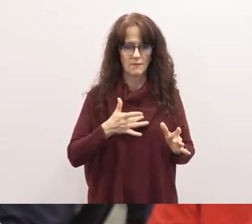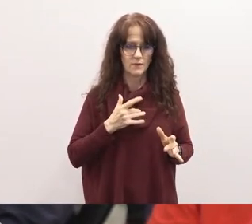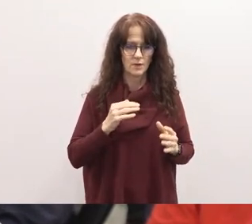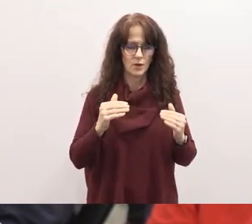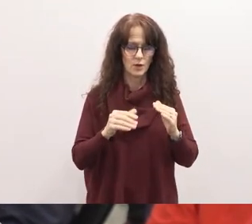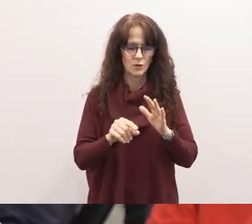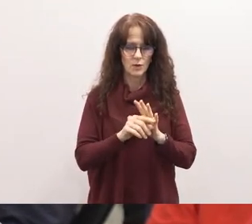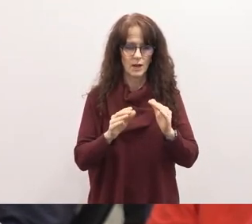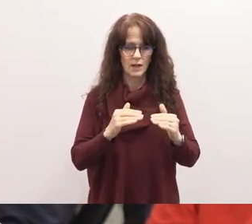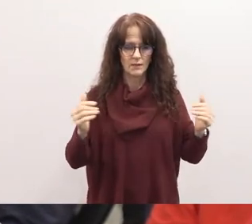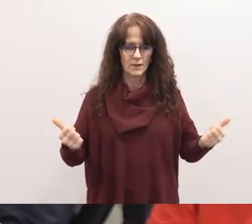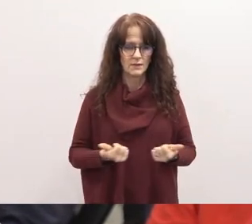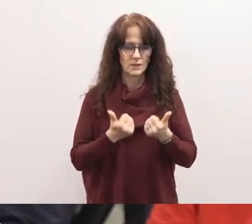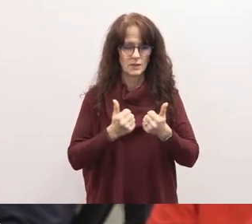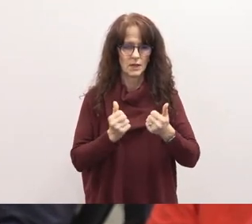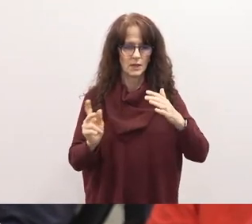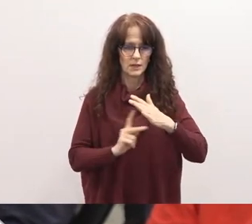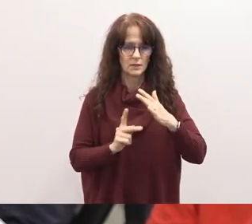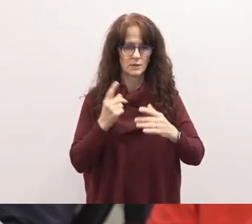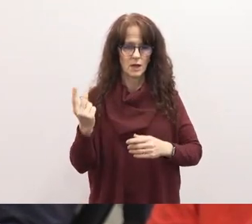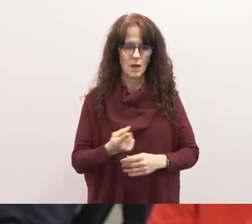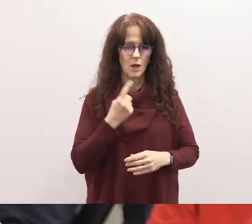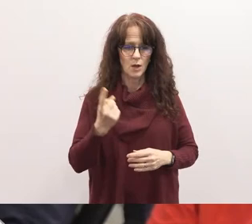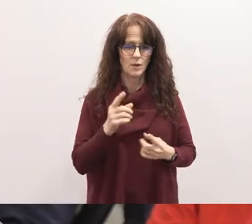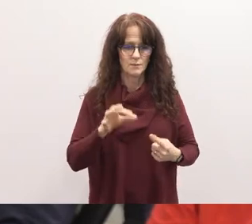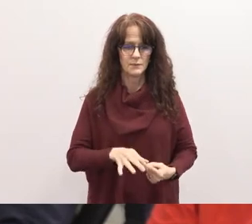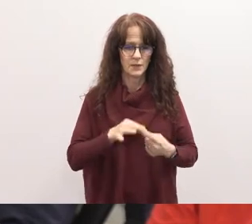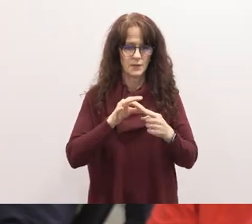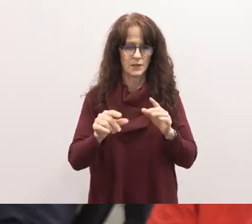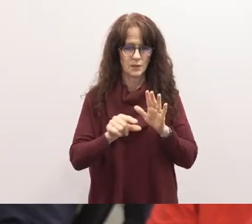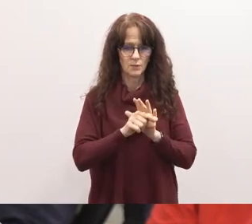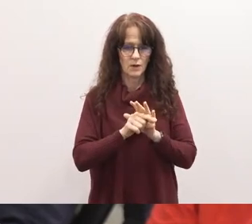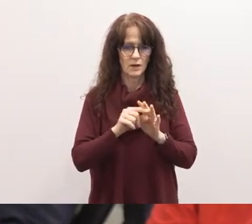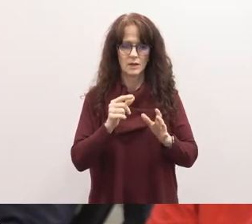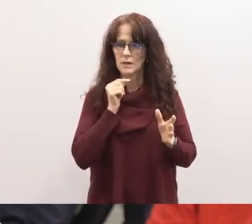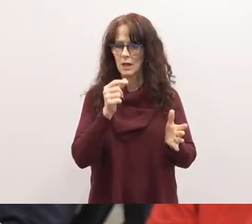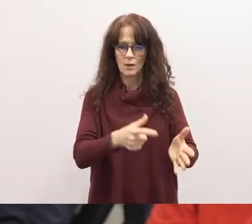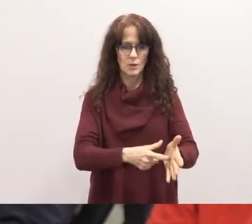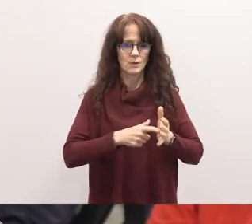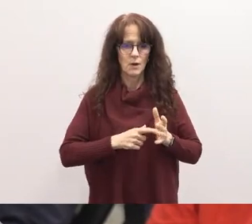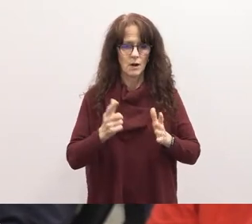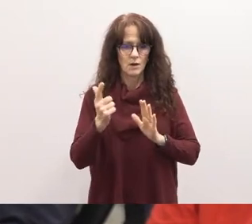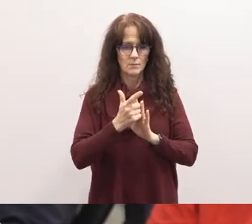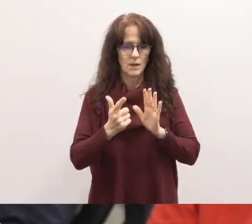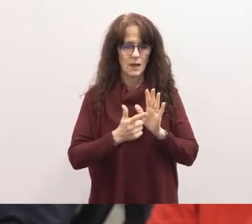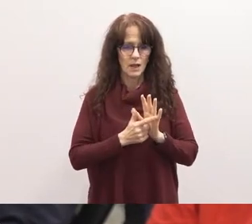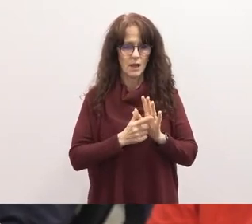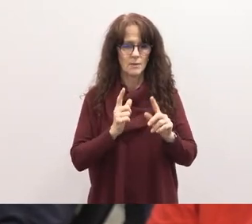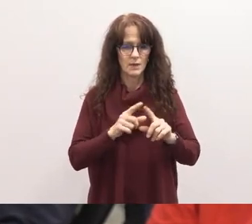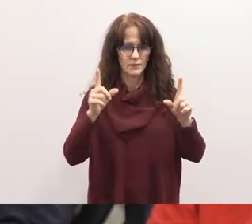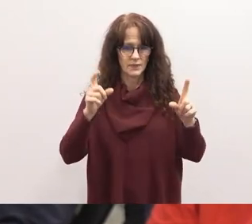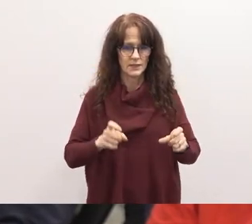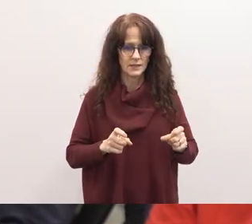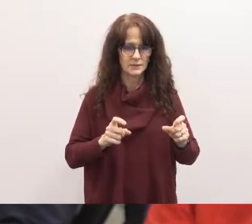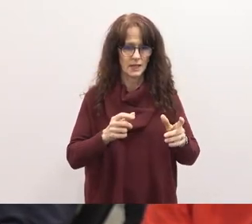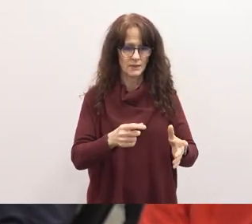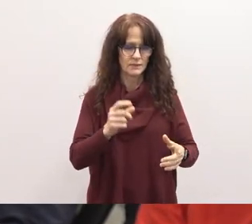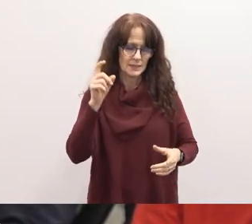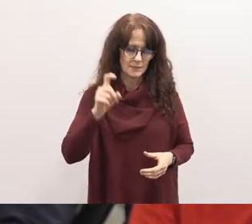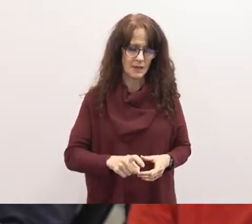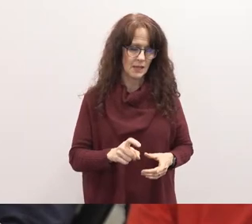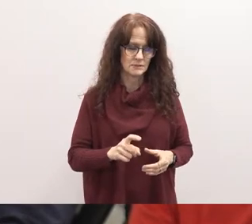grade levels have their challenges, kindergarten is always a unique grade. It is not required by law to enroll in, but the testing demands are